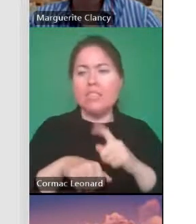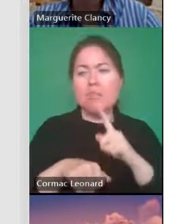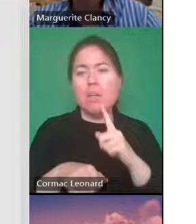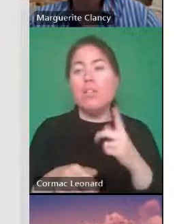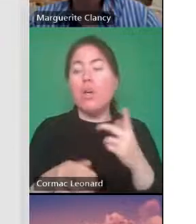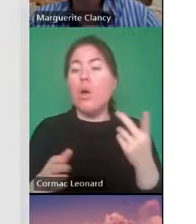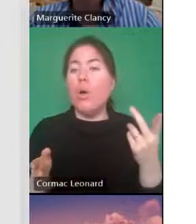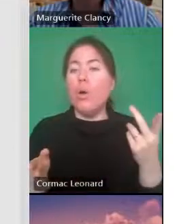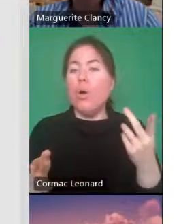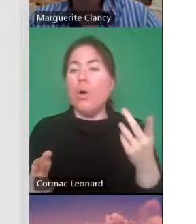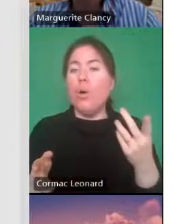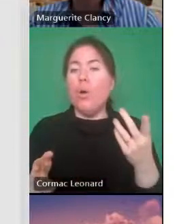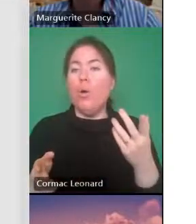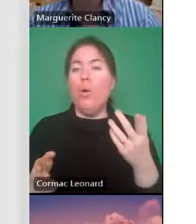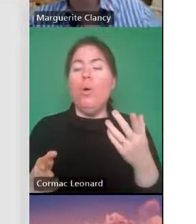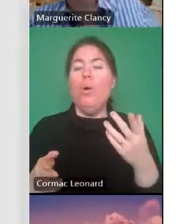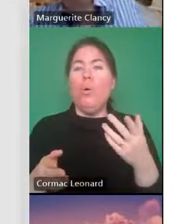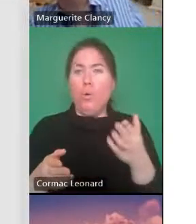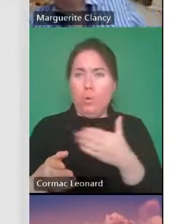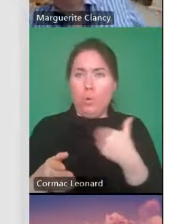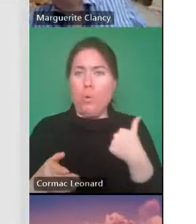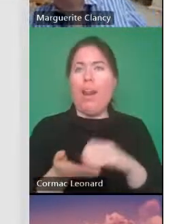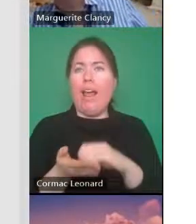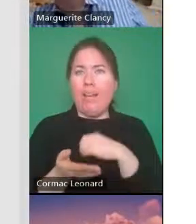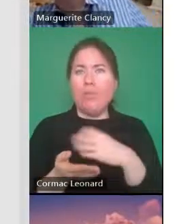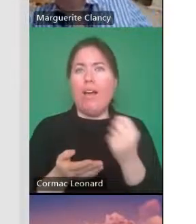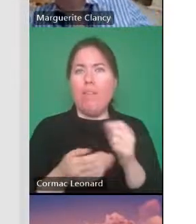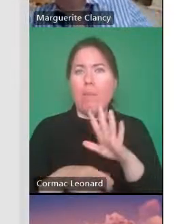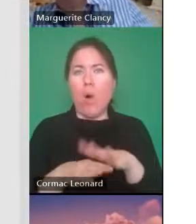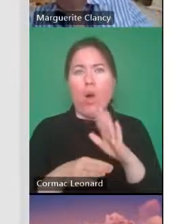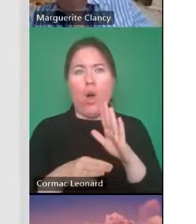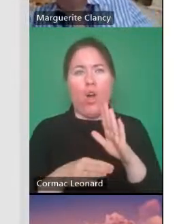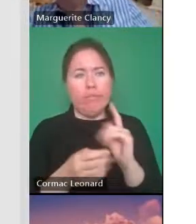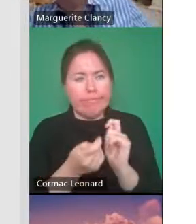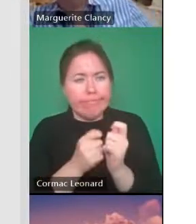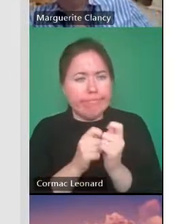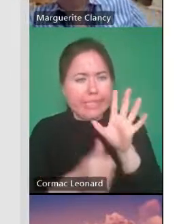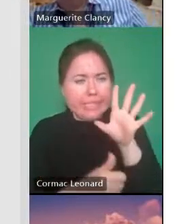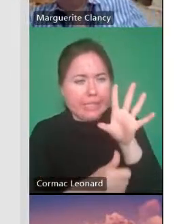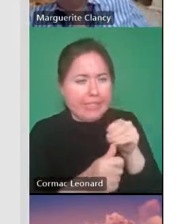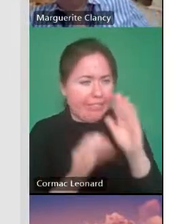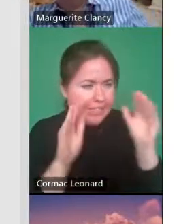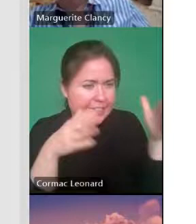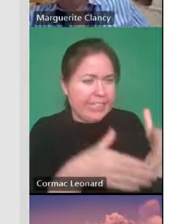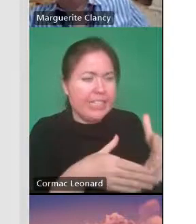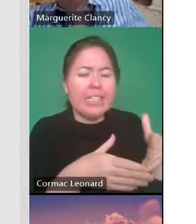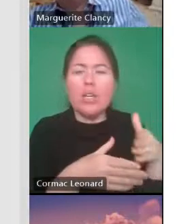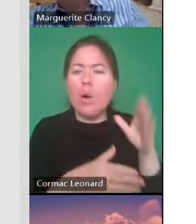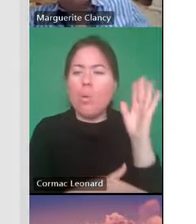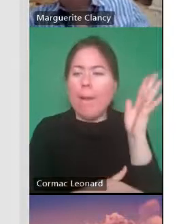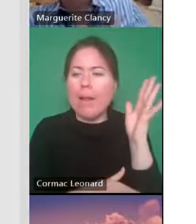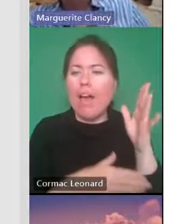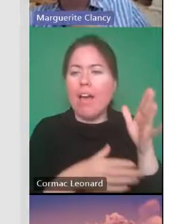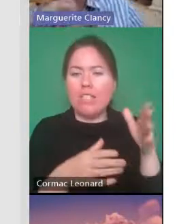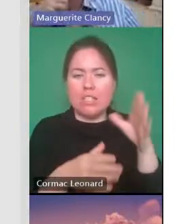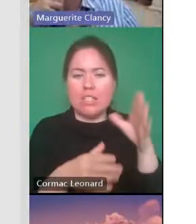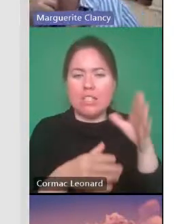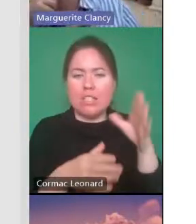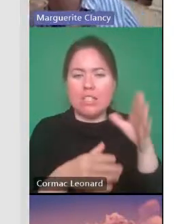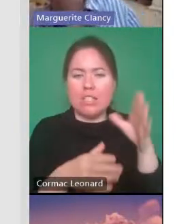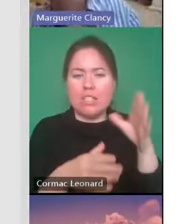to do more specific webinars in the months ahead that look at particular sectors.